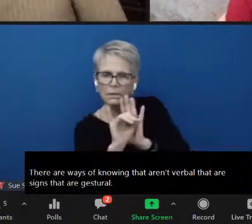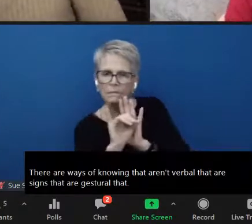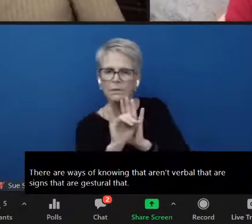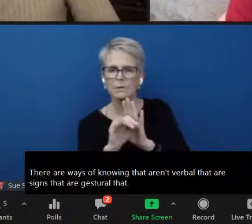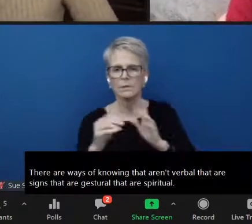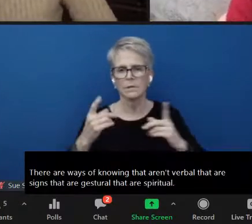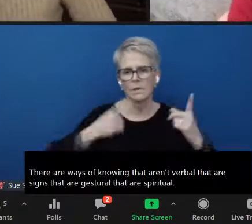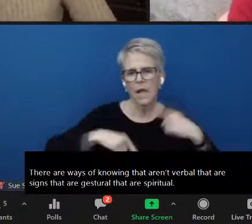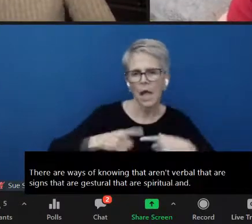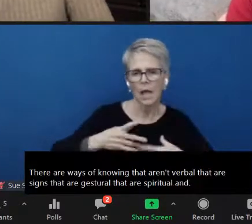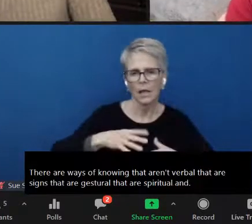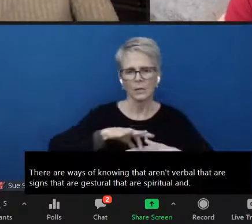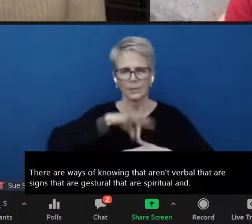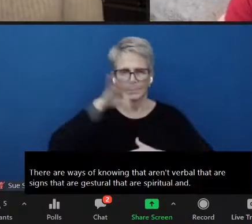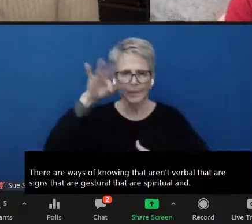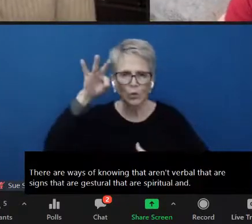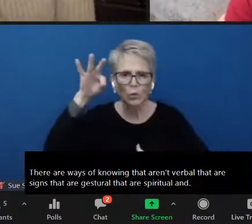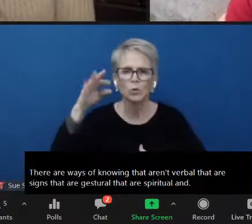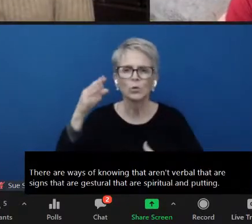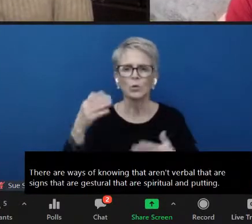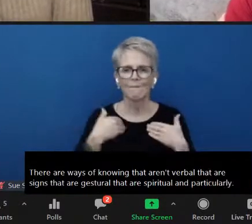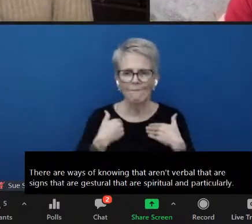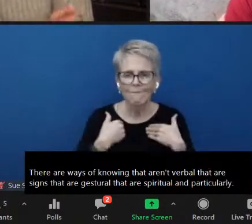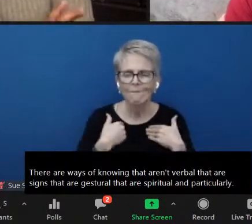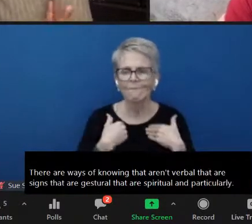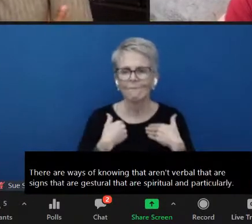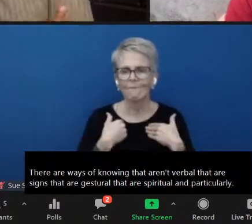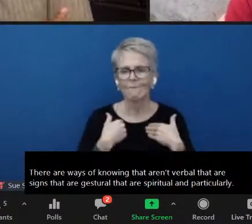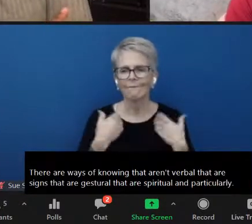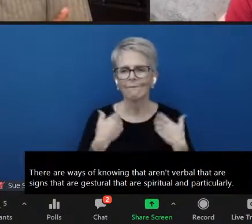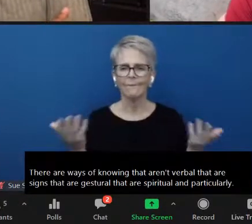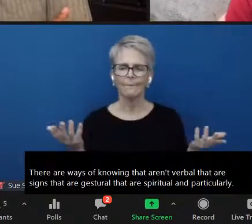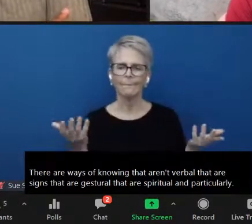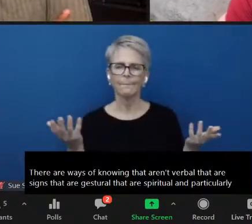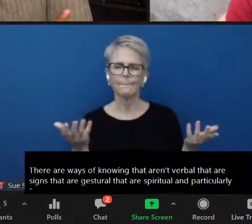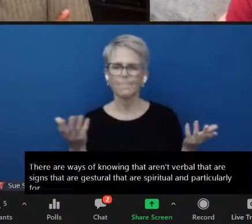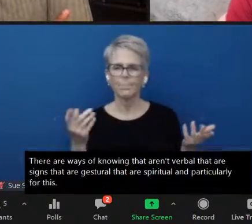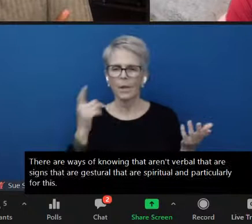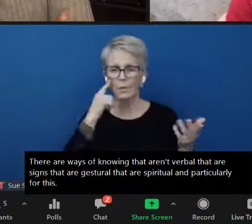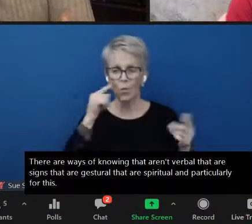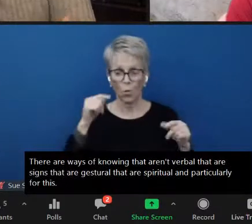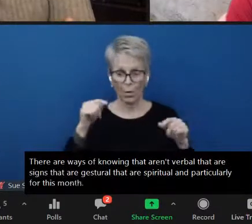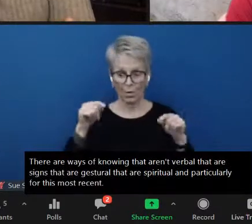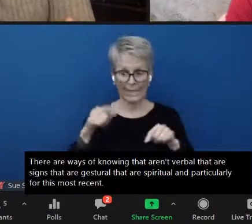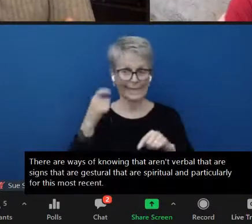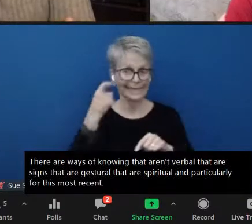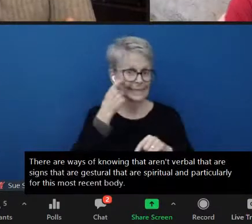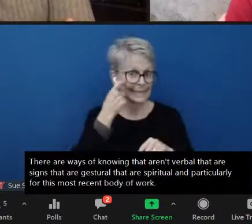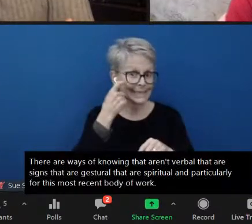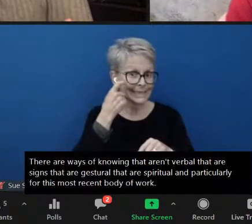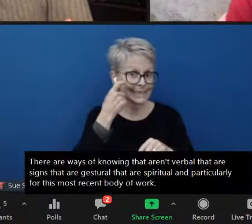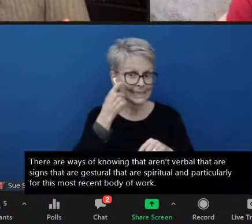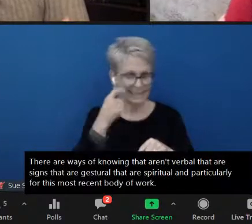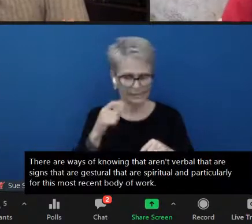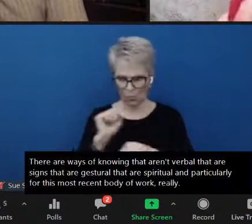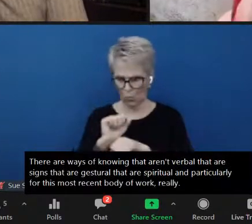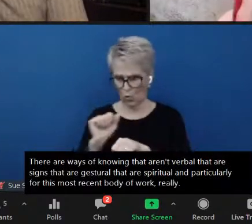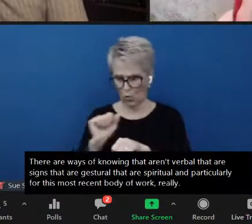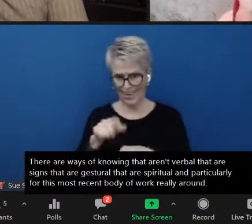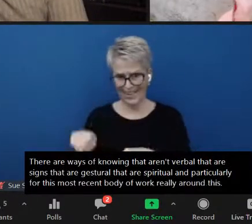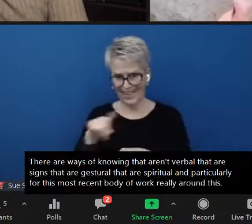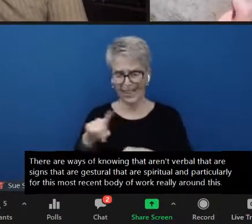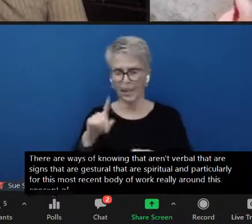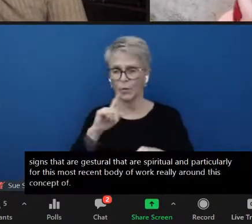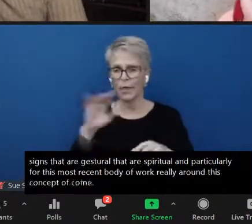that are spiritual, and particularly for this most recent body of work, really around